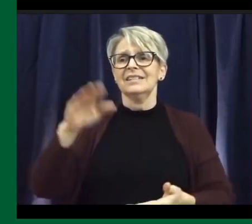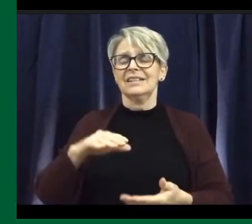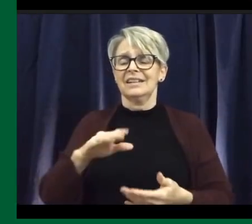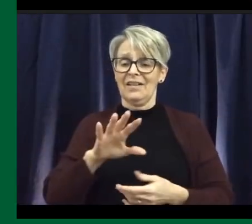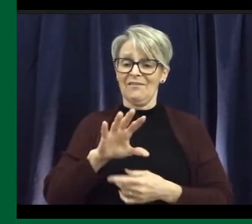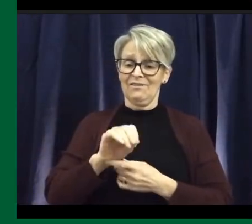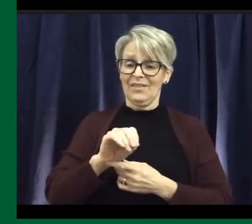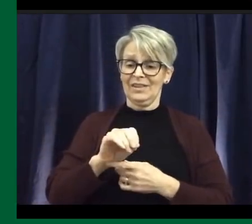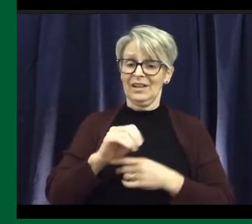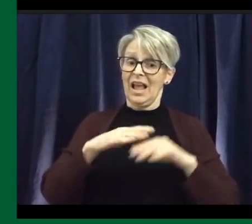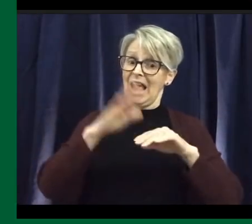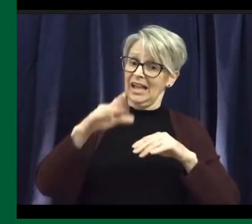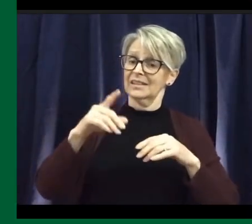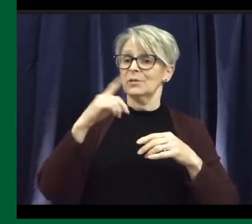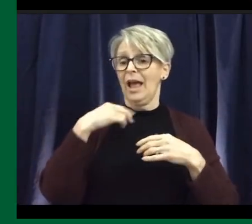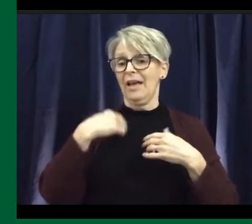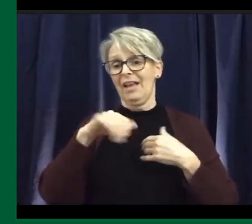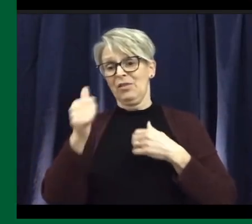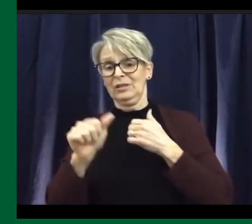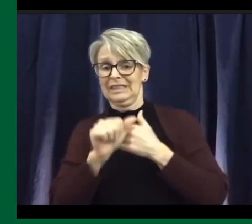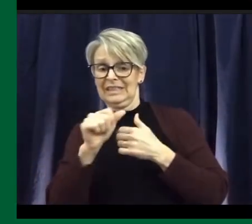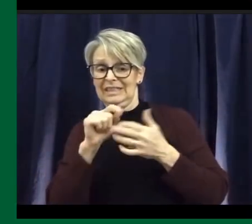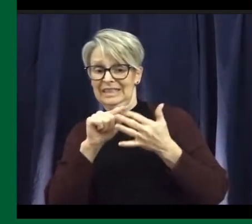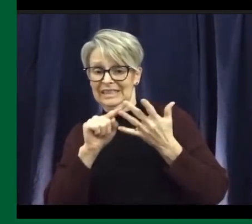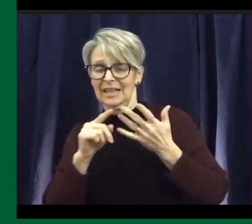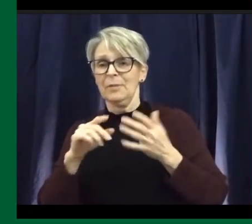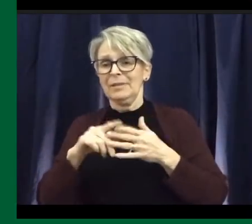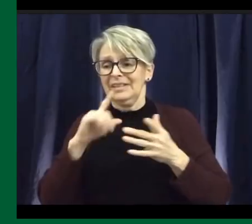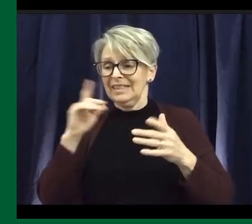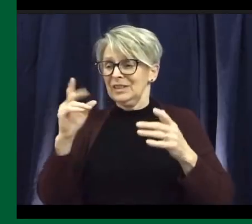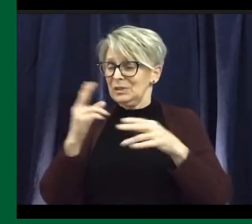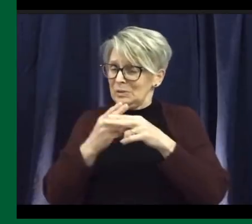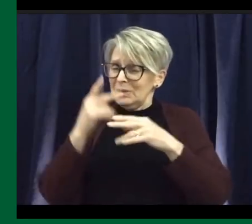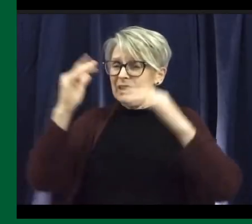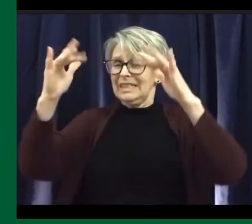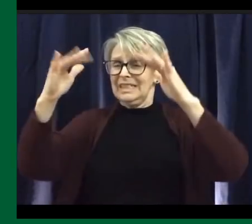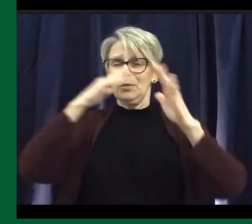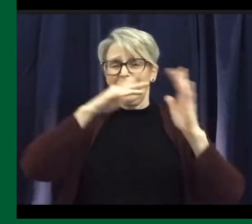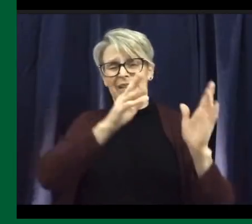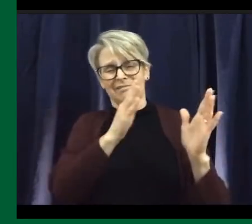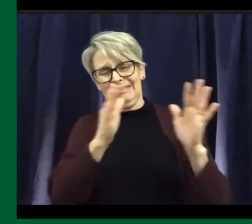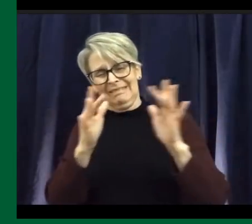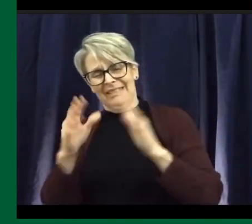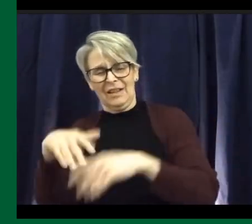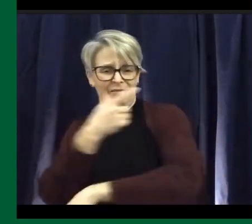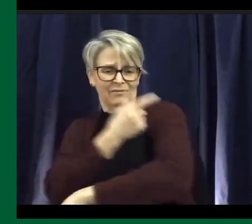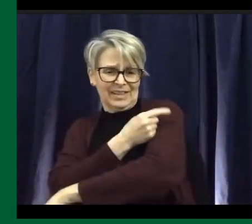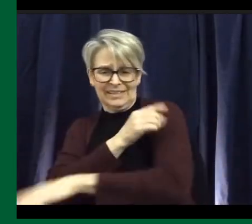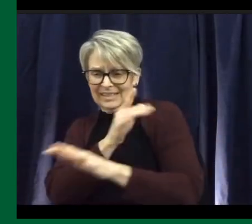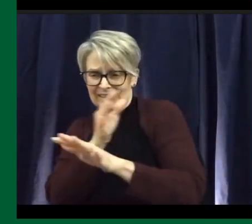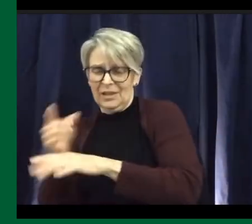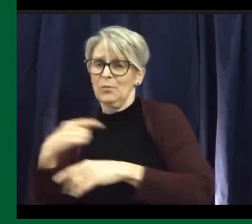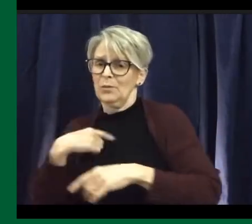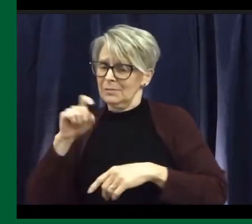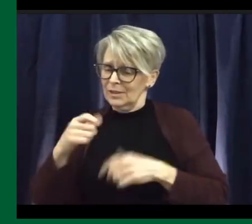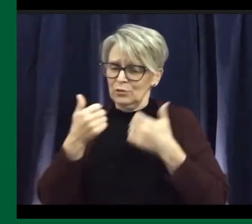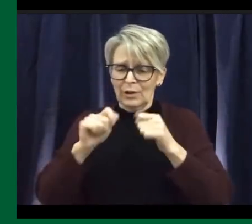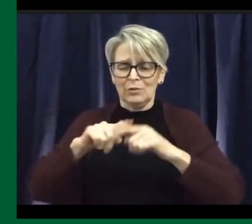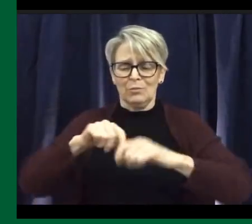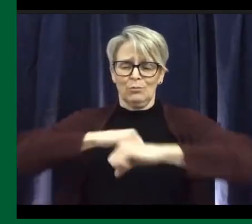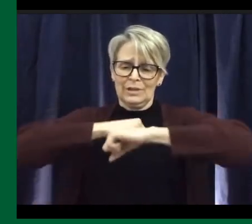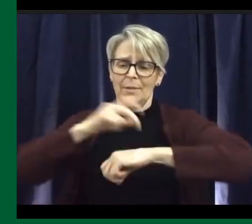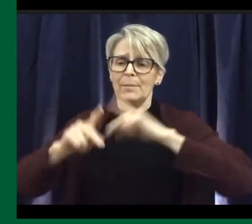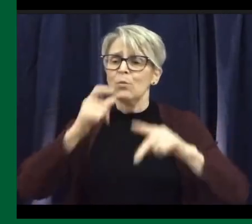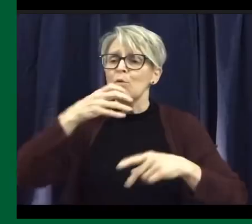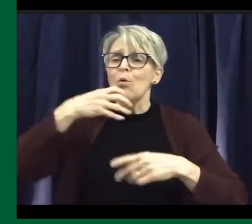The older age groups are so close to getting vaccinated over the next few weeks and months, and I think we should do everything we can to shield people who are older, who are